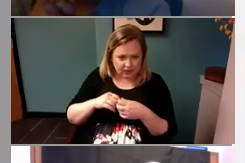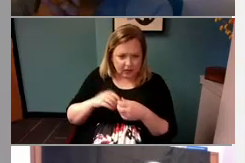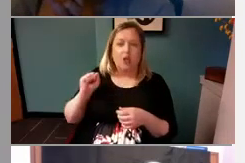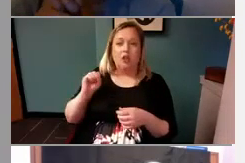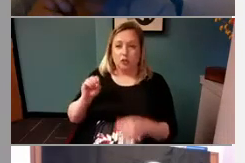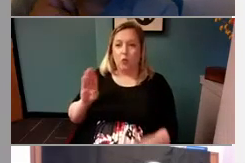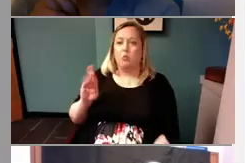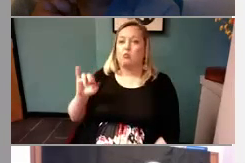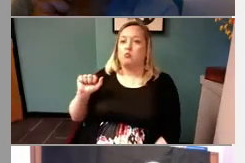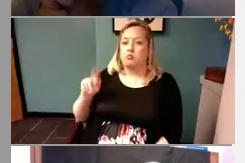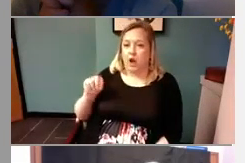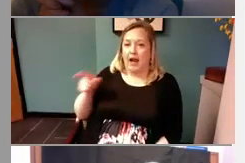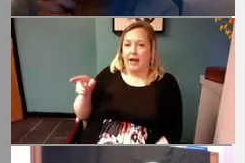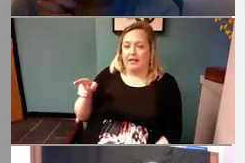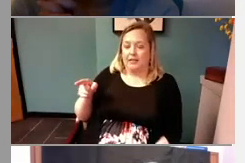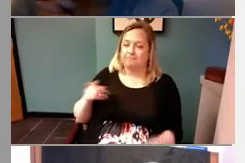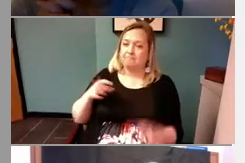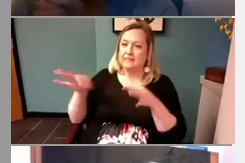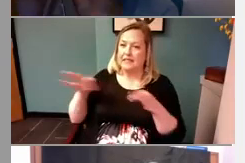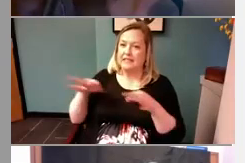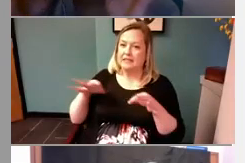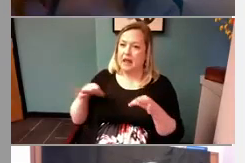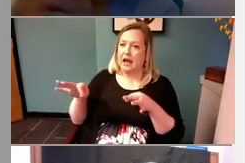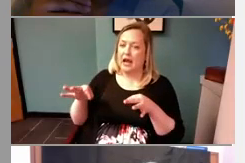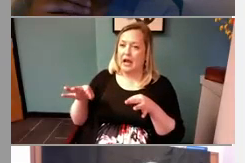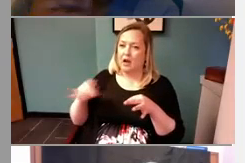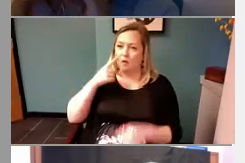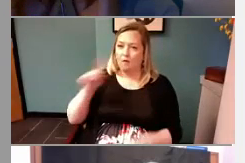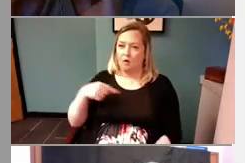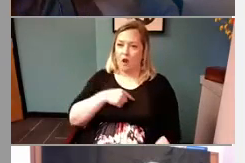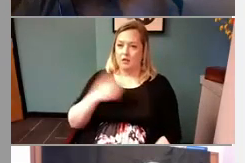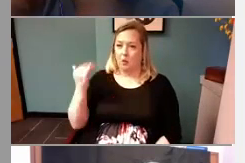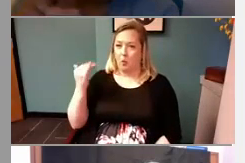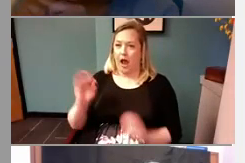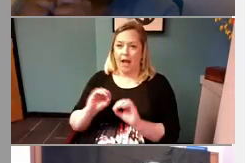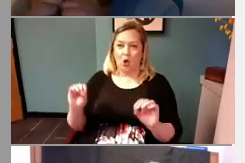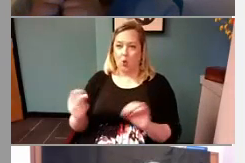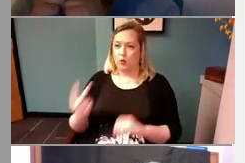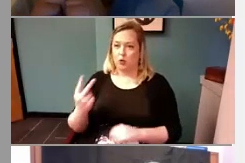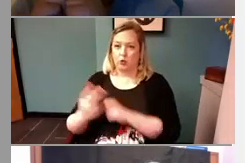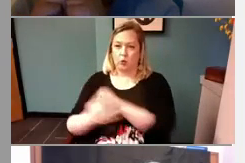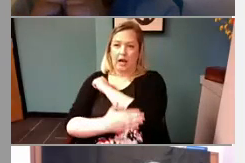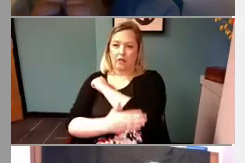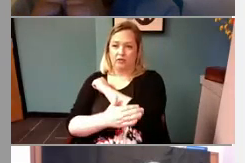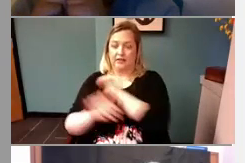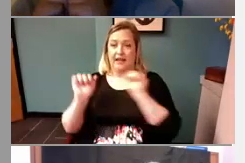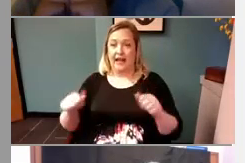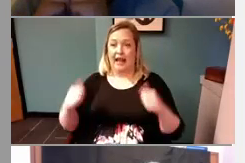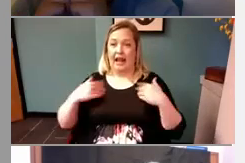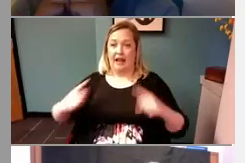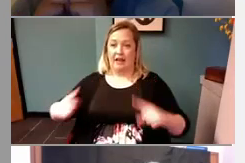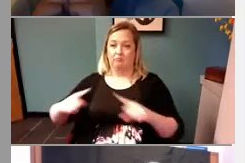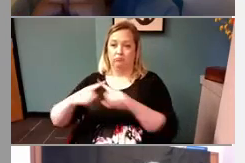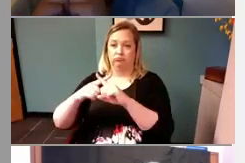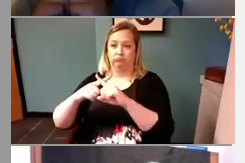Neese, explain to us why no two countries can have overlapping edges.